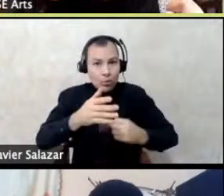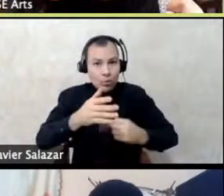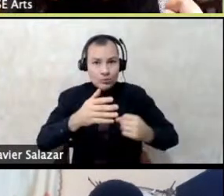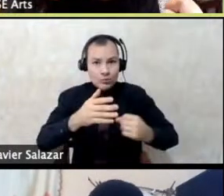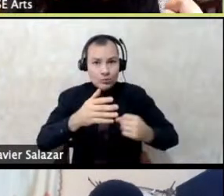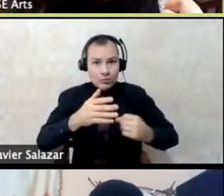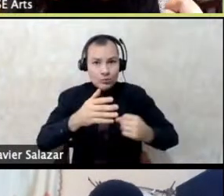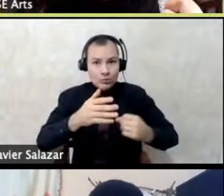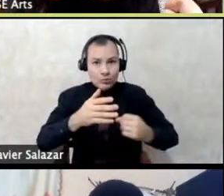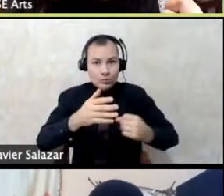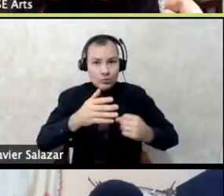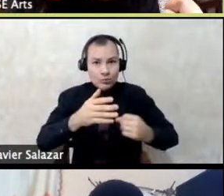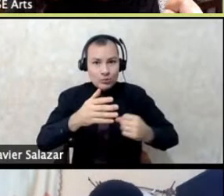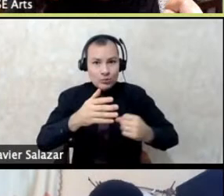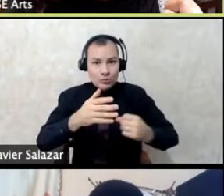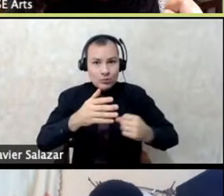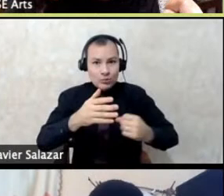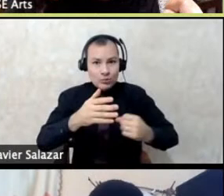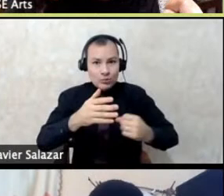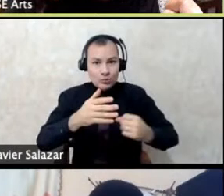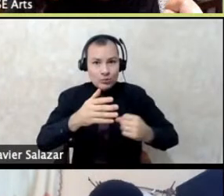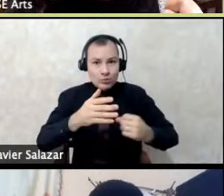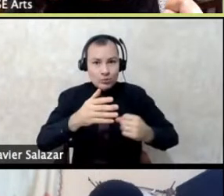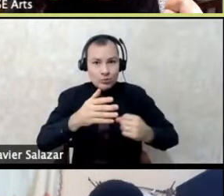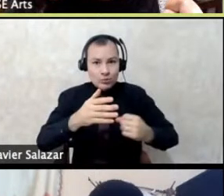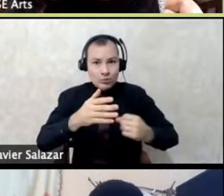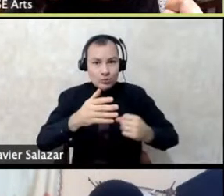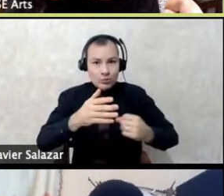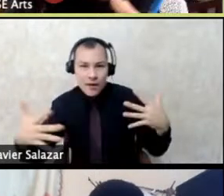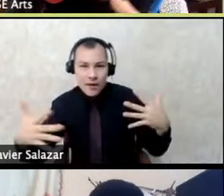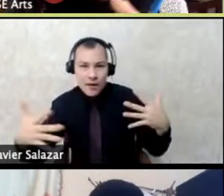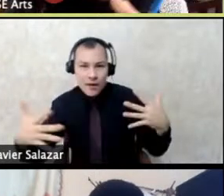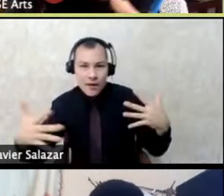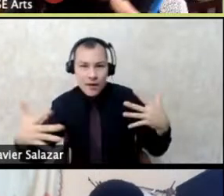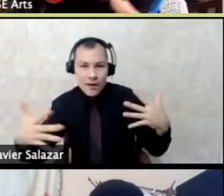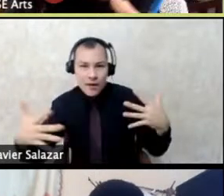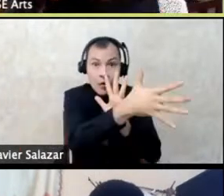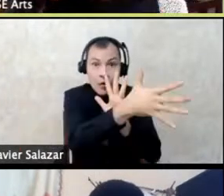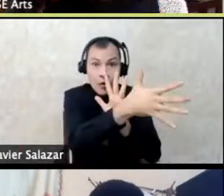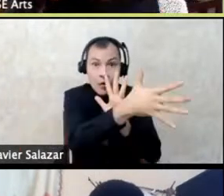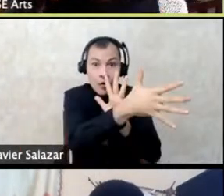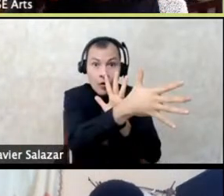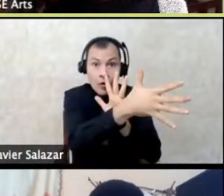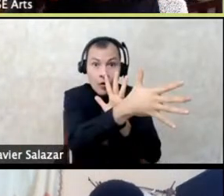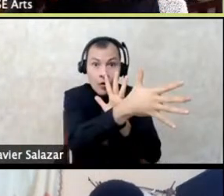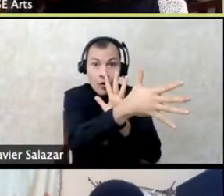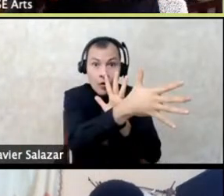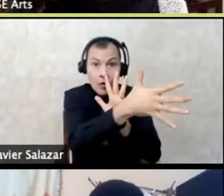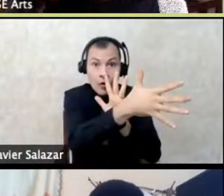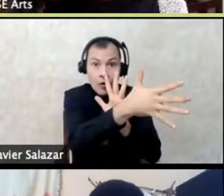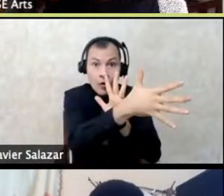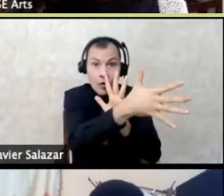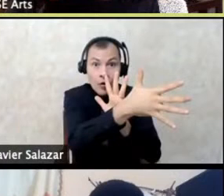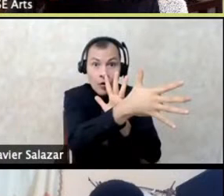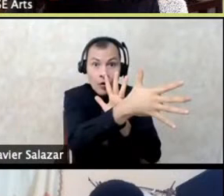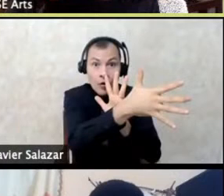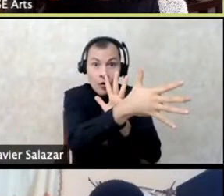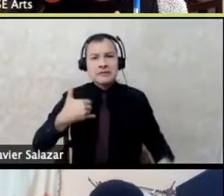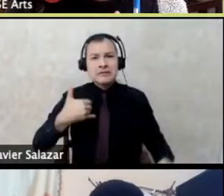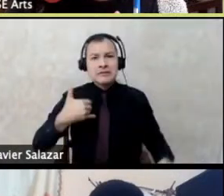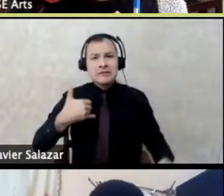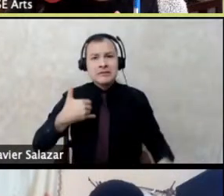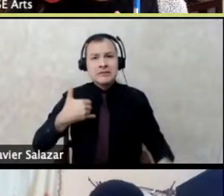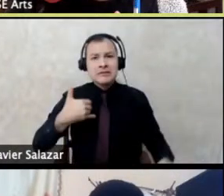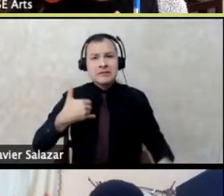que los jóvenes se sienten conectados y pueden también sostener esas conversaciones que son importantes para ellos y